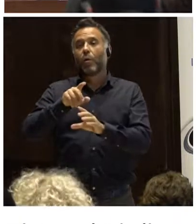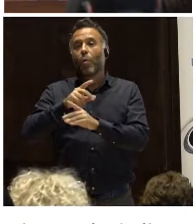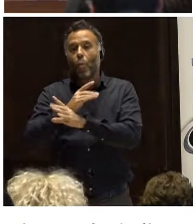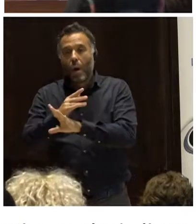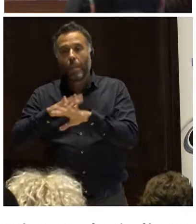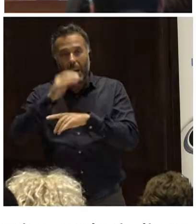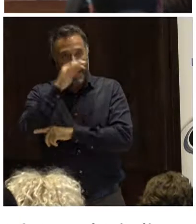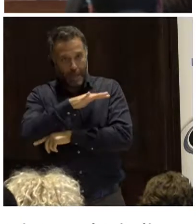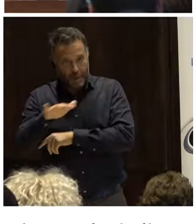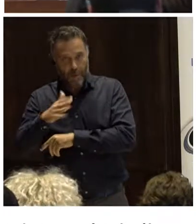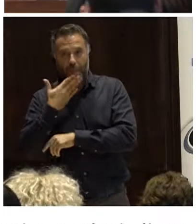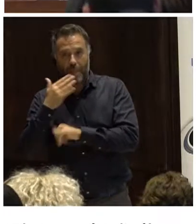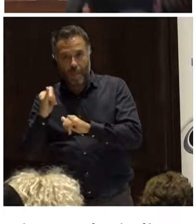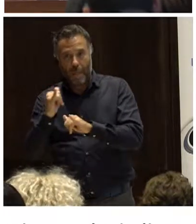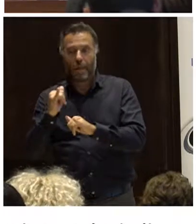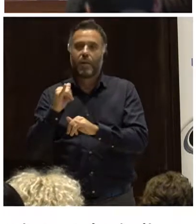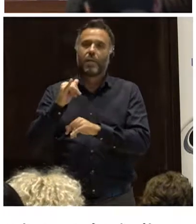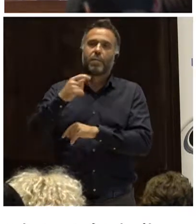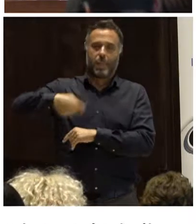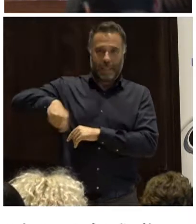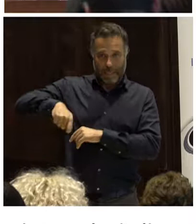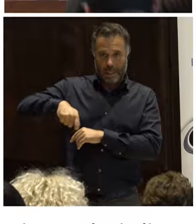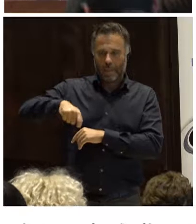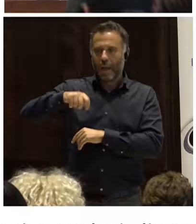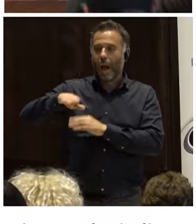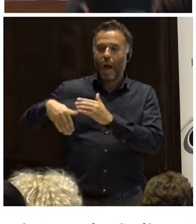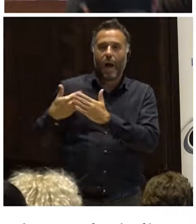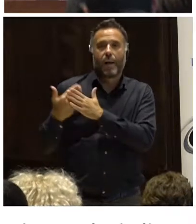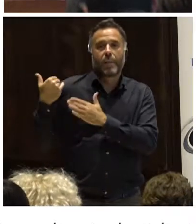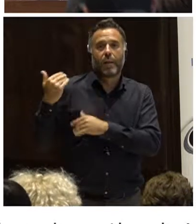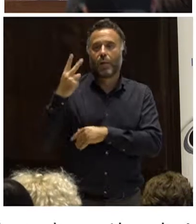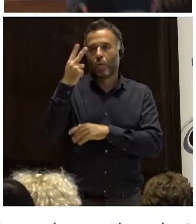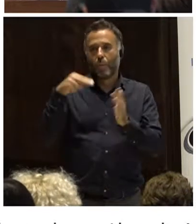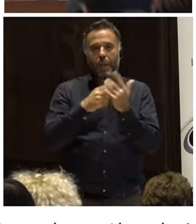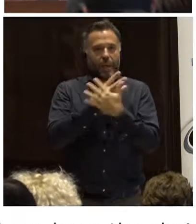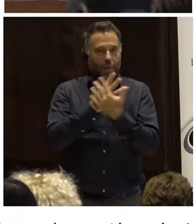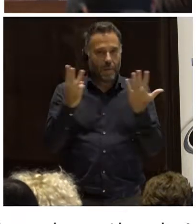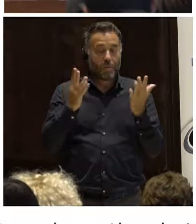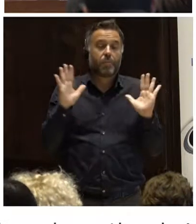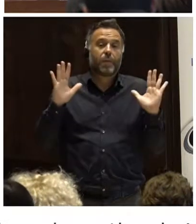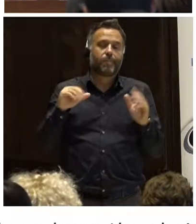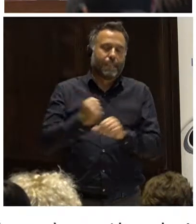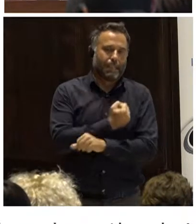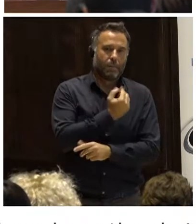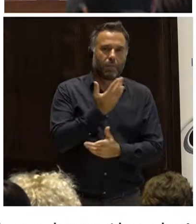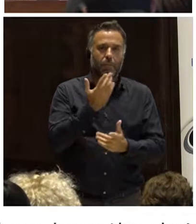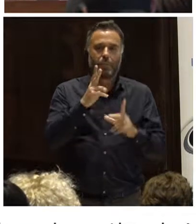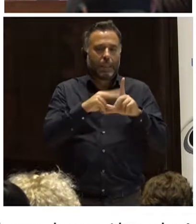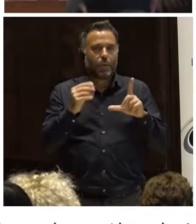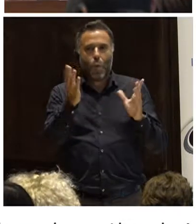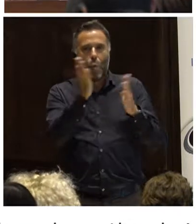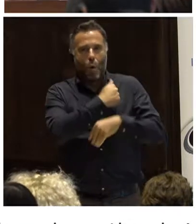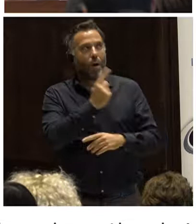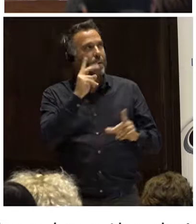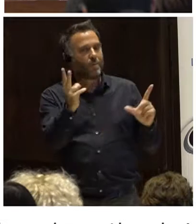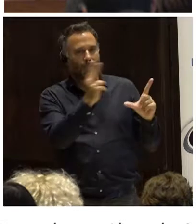2014-2018. And unfortunately, I don't have such interesting videos to show you, but I